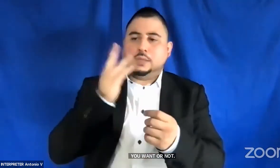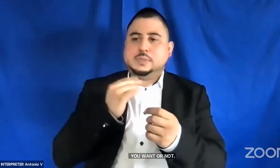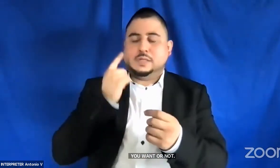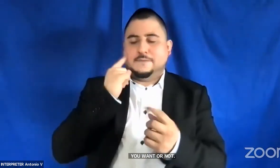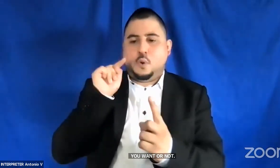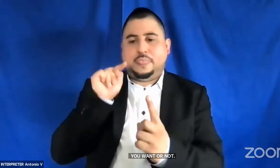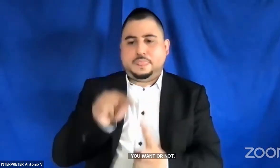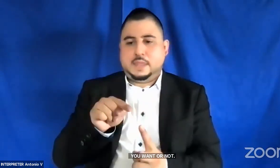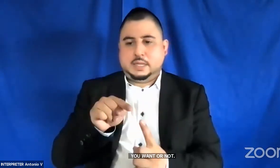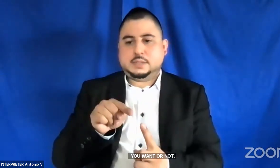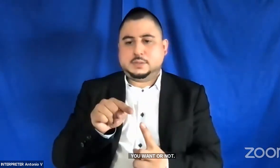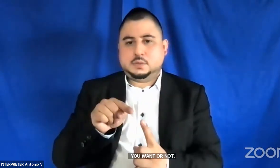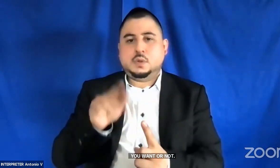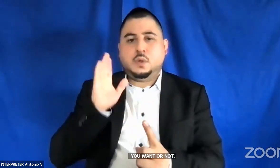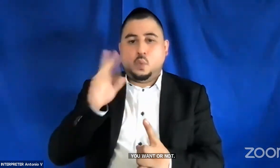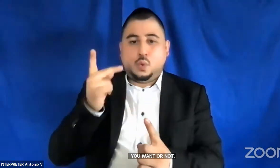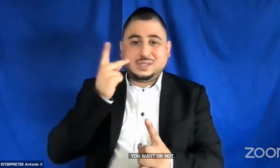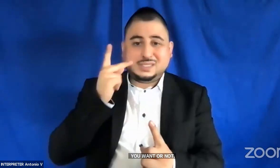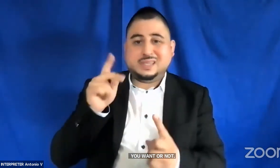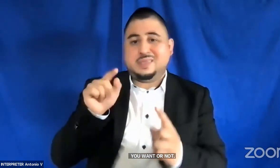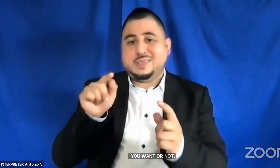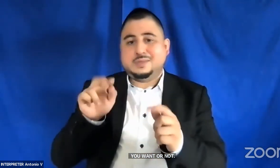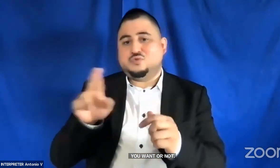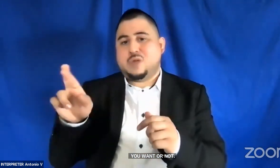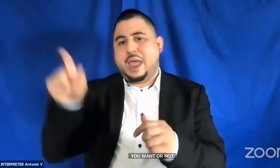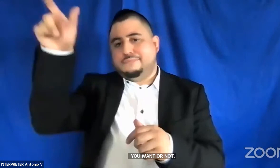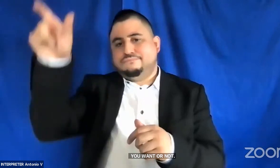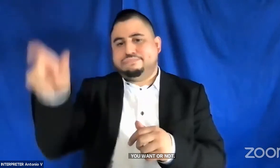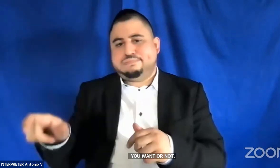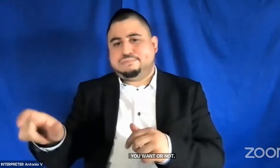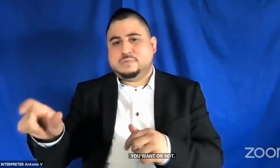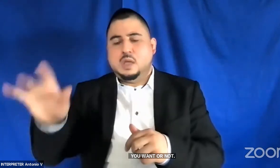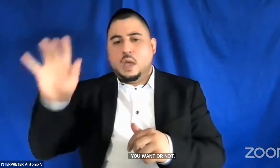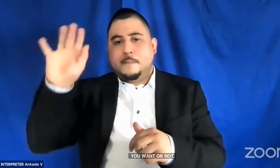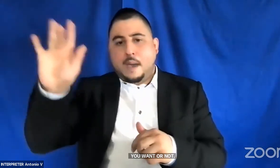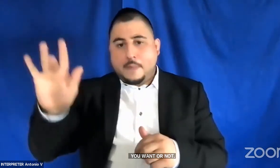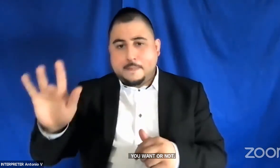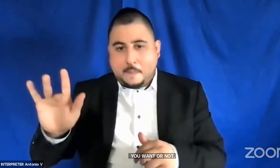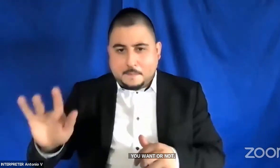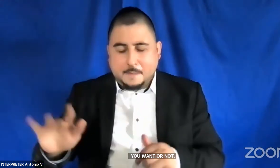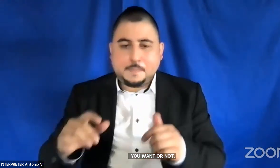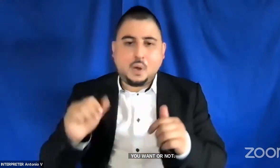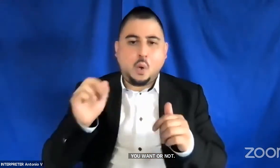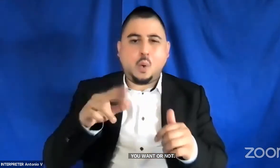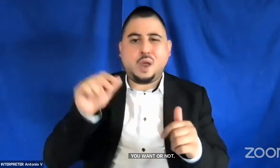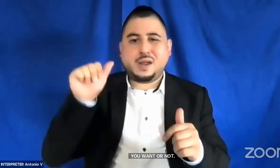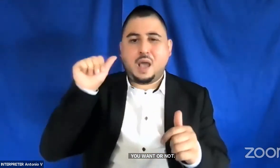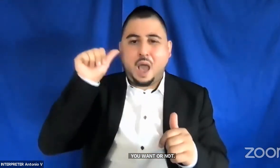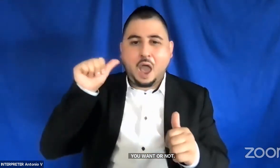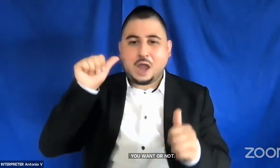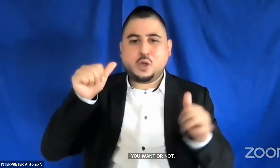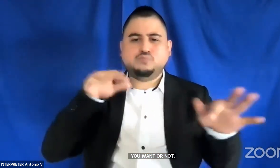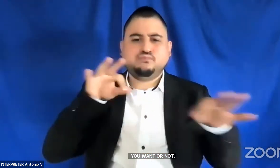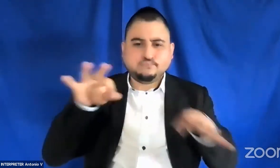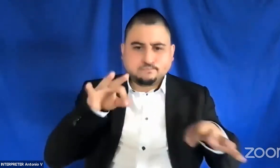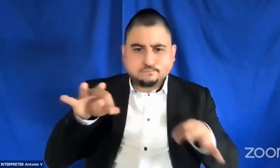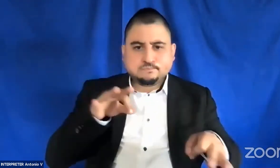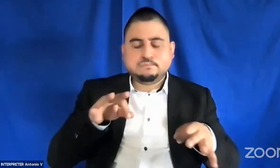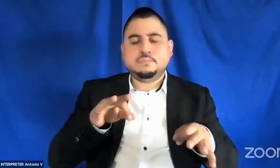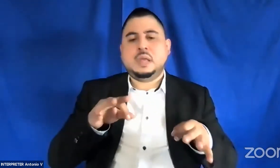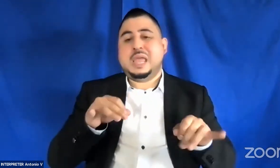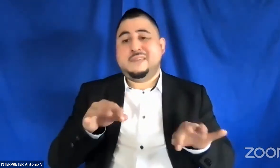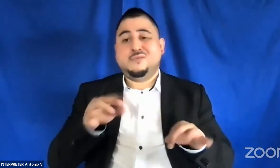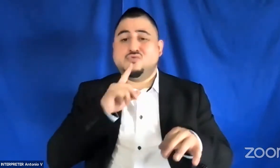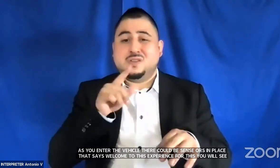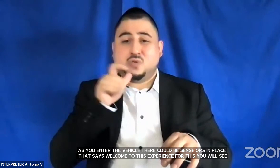this, you will see these controls on your right or in the front of you, or you can do this. Just an audio description. And if you don't need it,